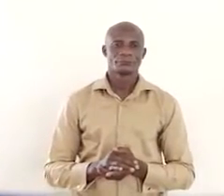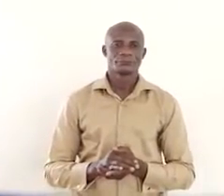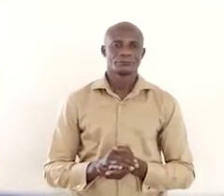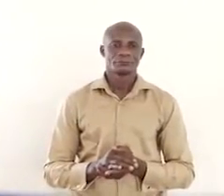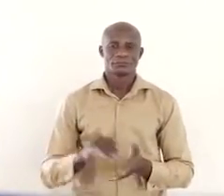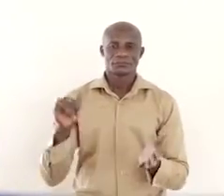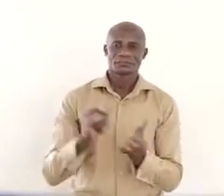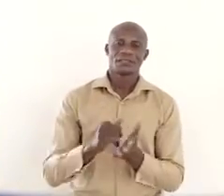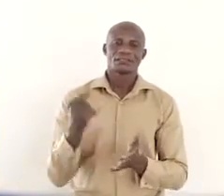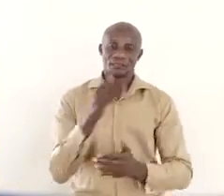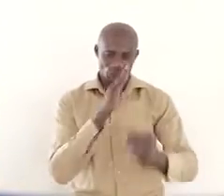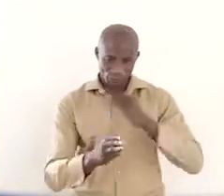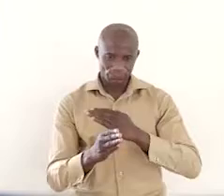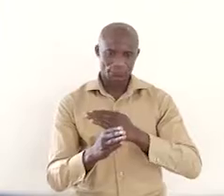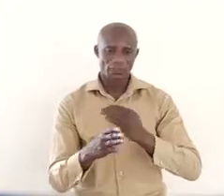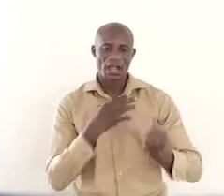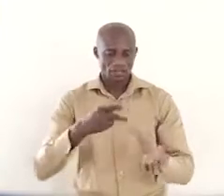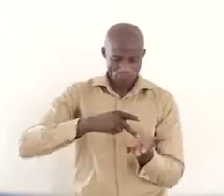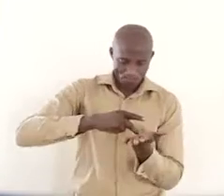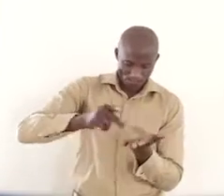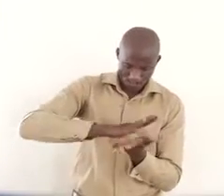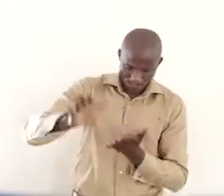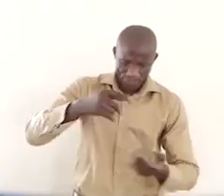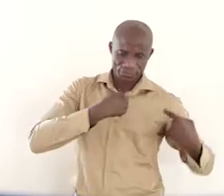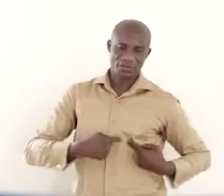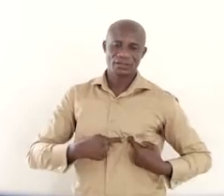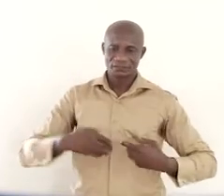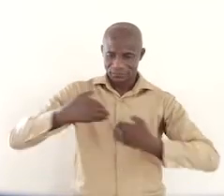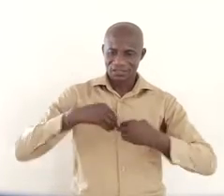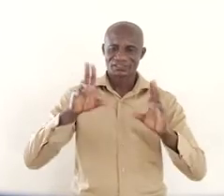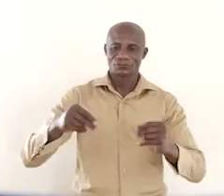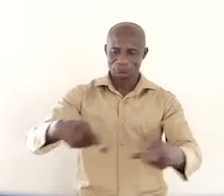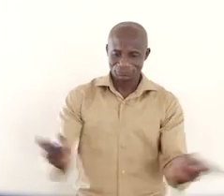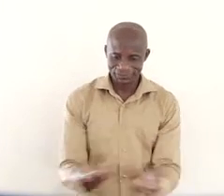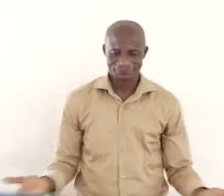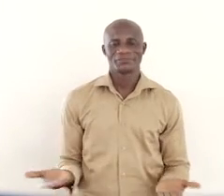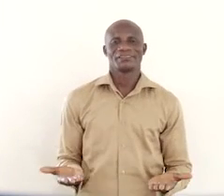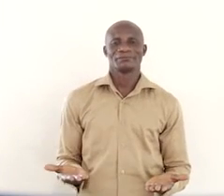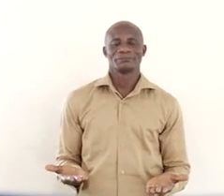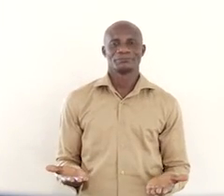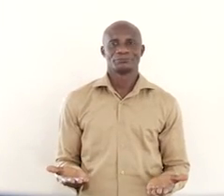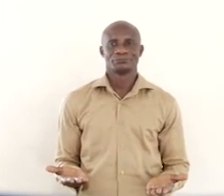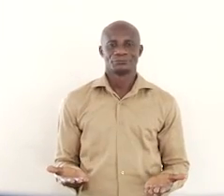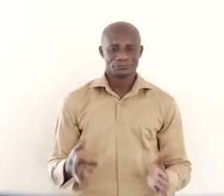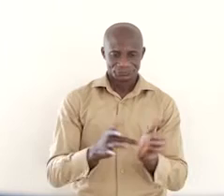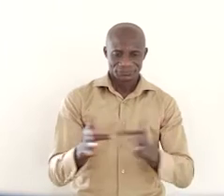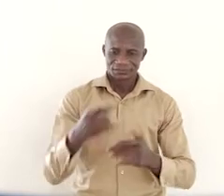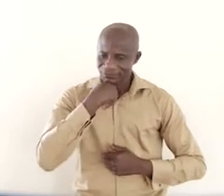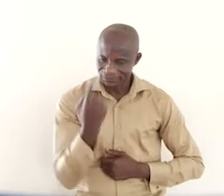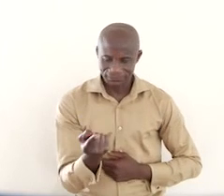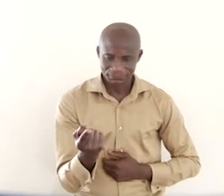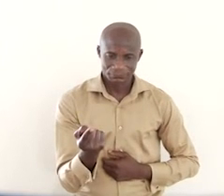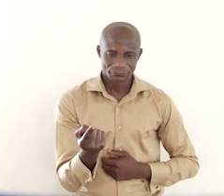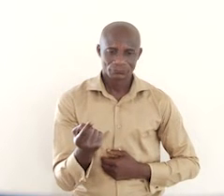Yeah, that the meek, the humble and the pure in heart have no place here below.